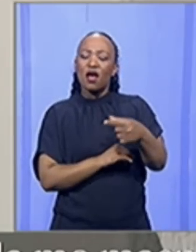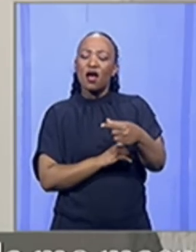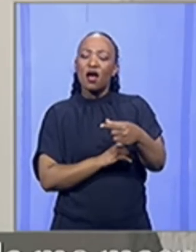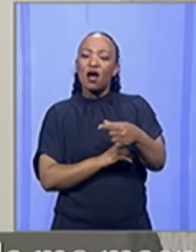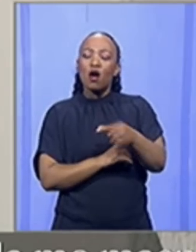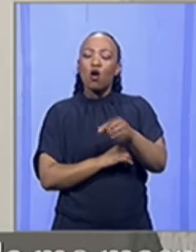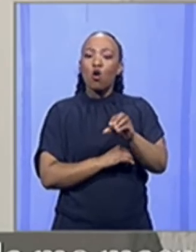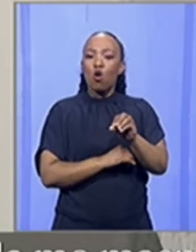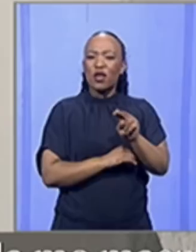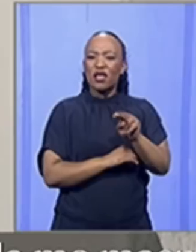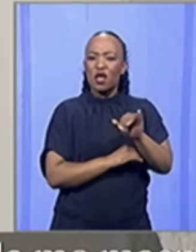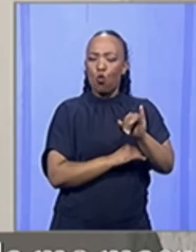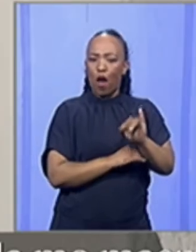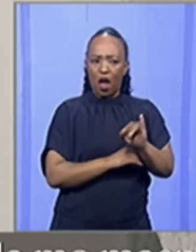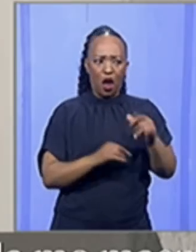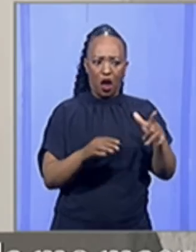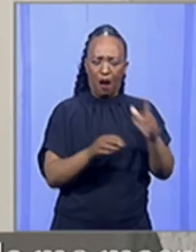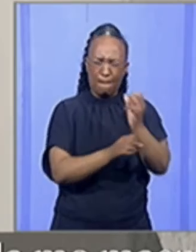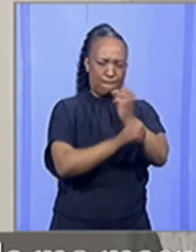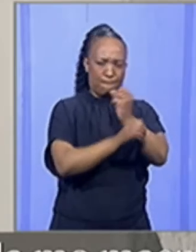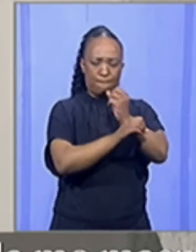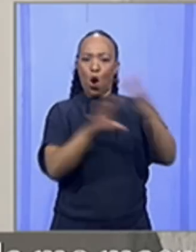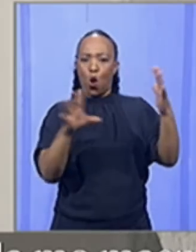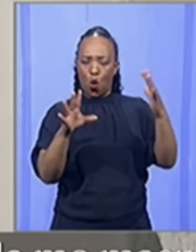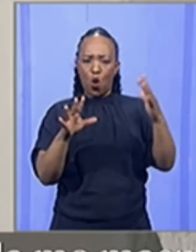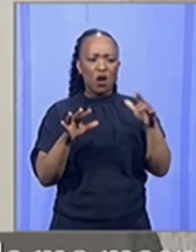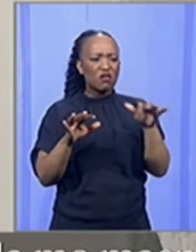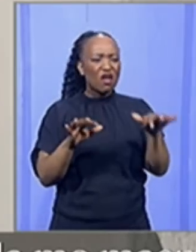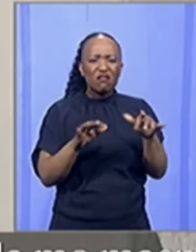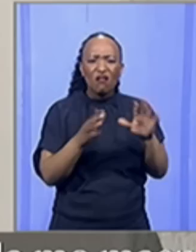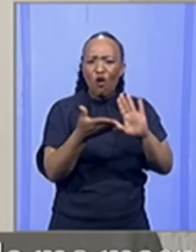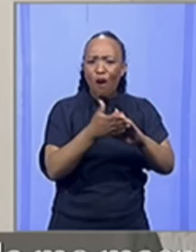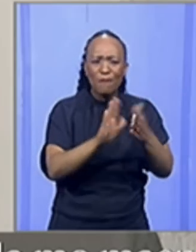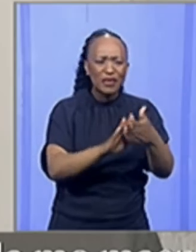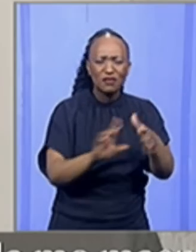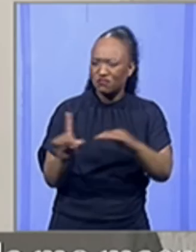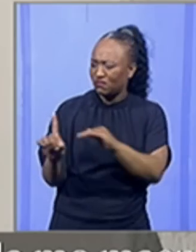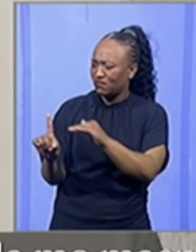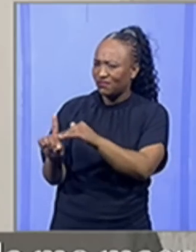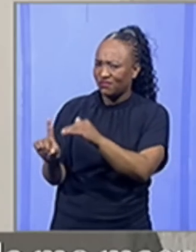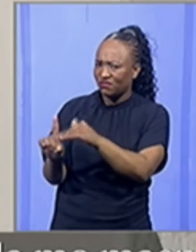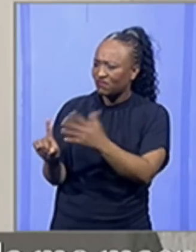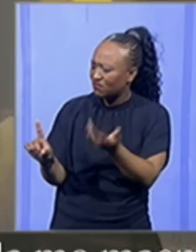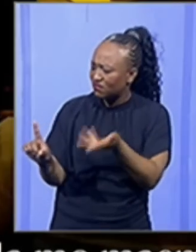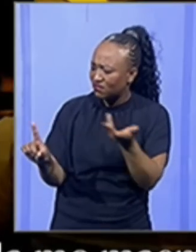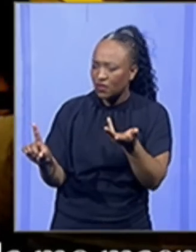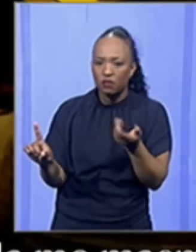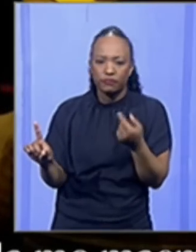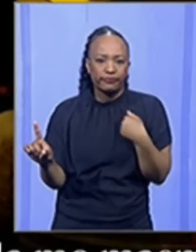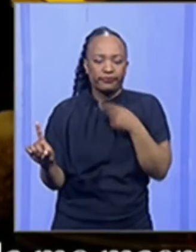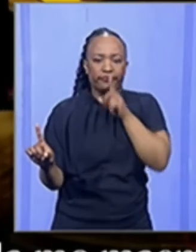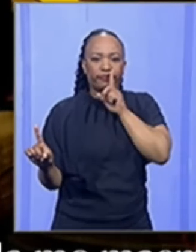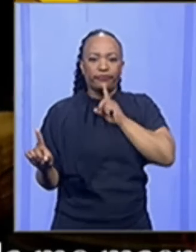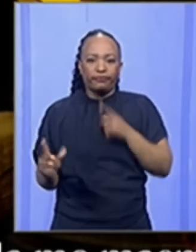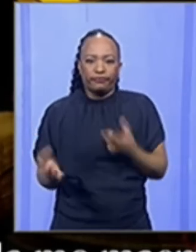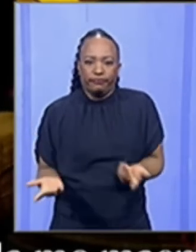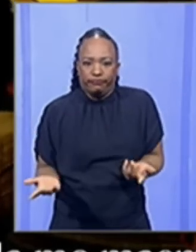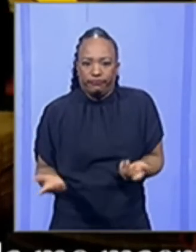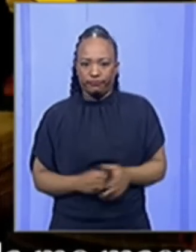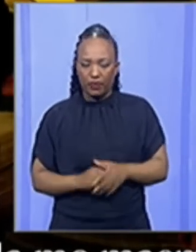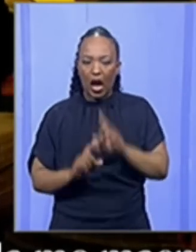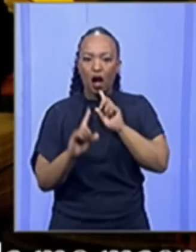that nothing of that sort will occur on other parts of the city, he was quiet. Le